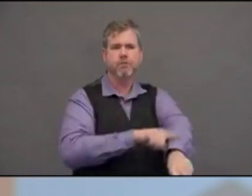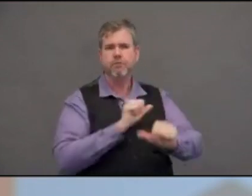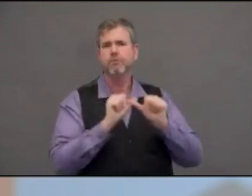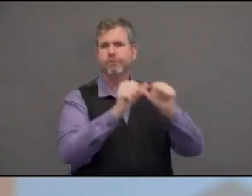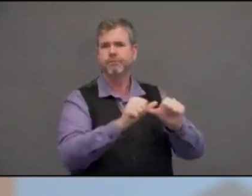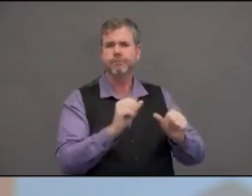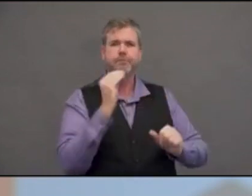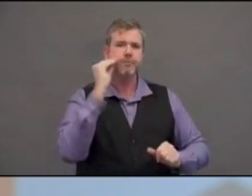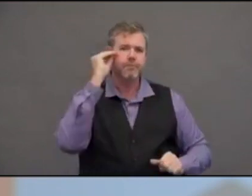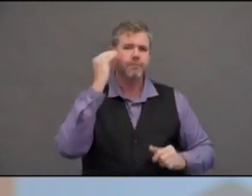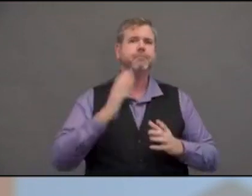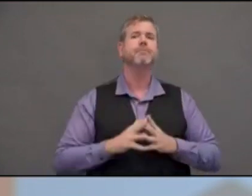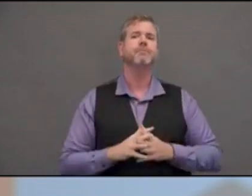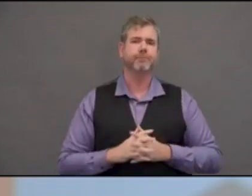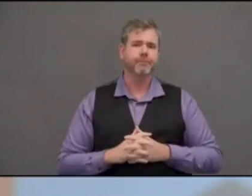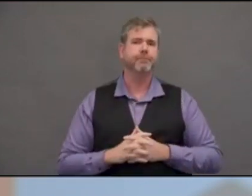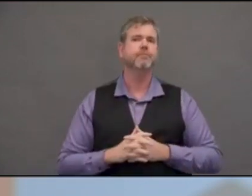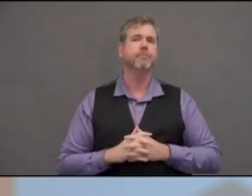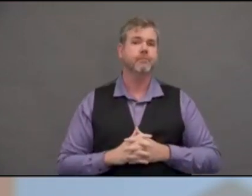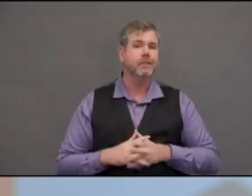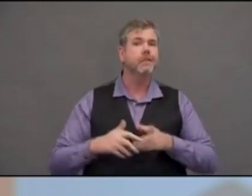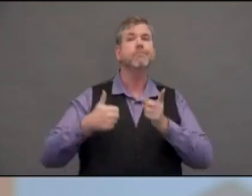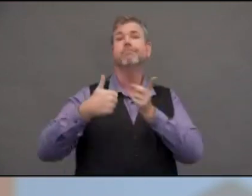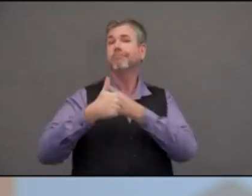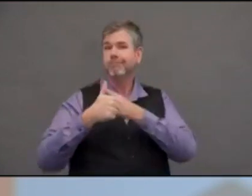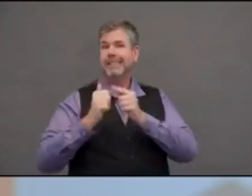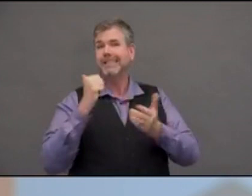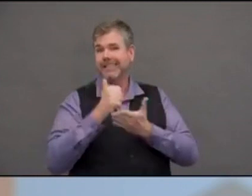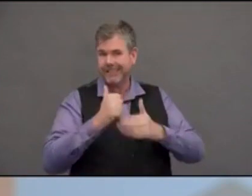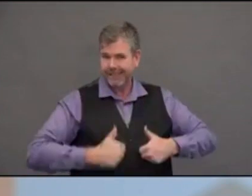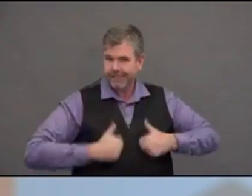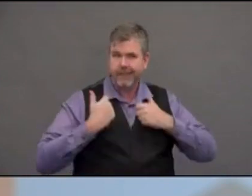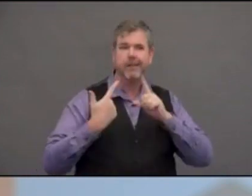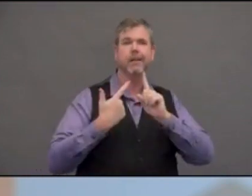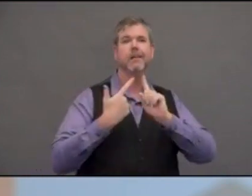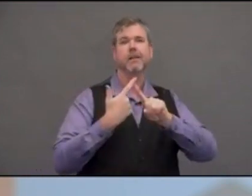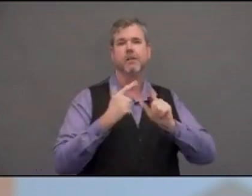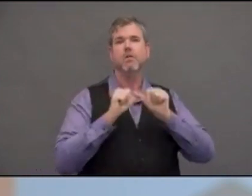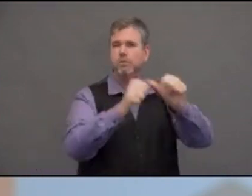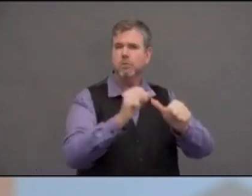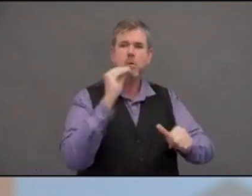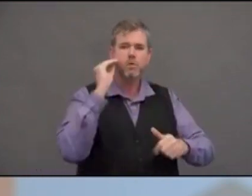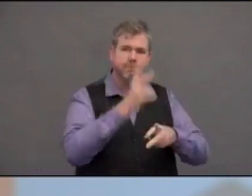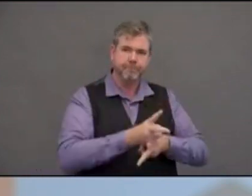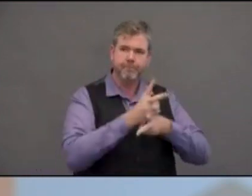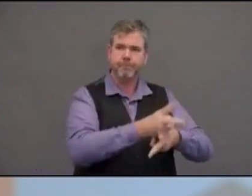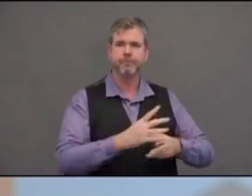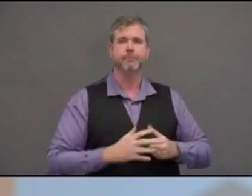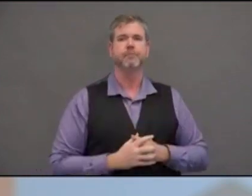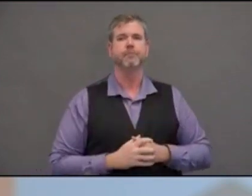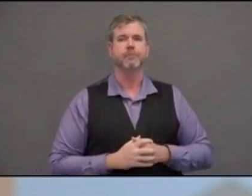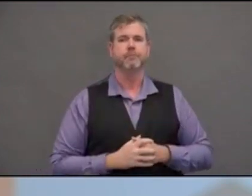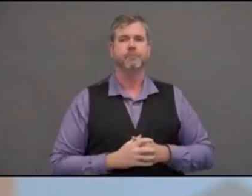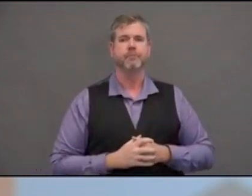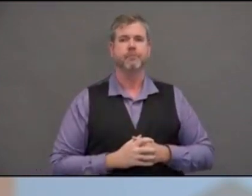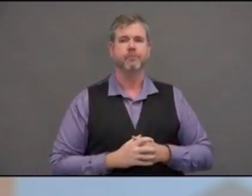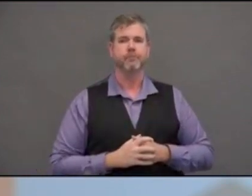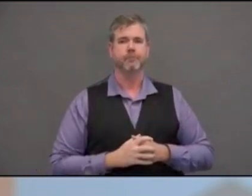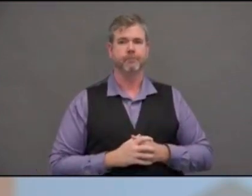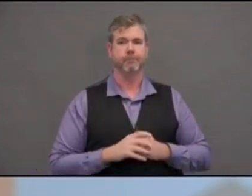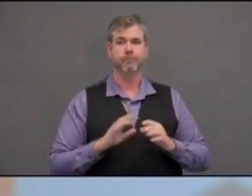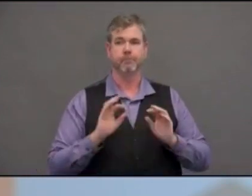care facilities in our county. This work is a particular area of emphasis for the Public Health Department because we recognize the